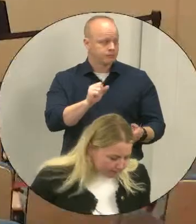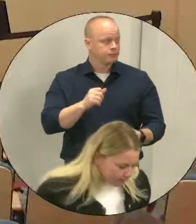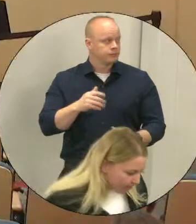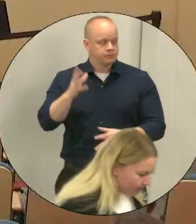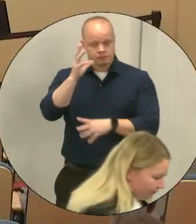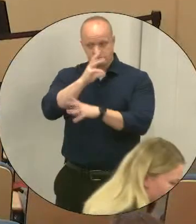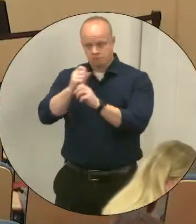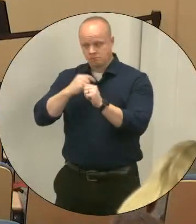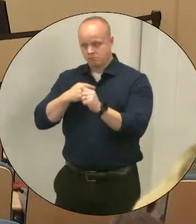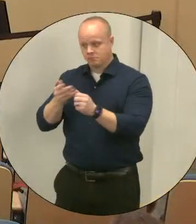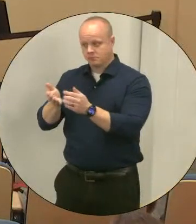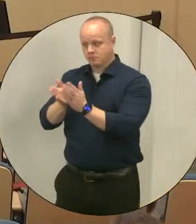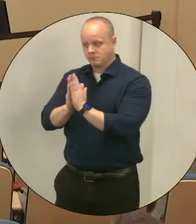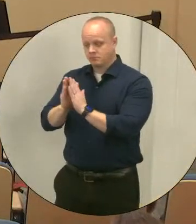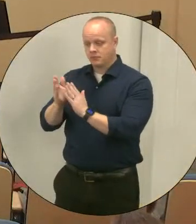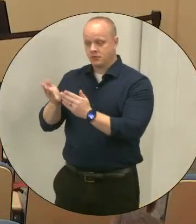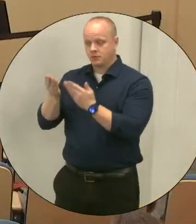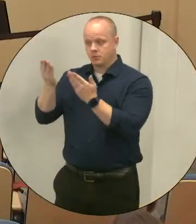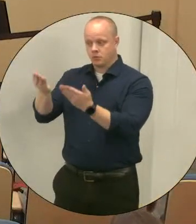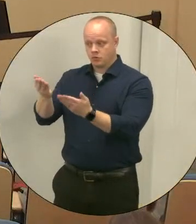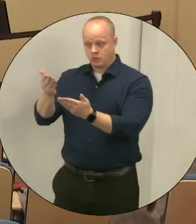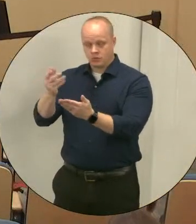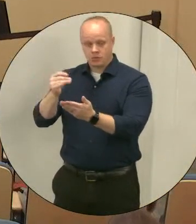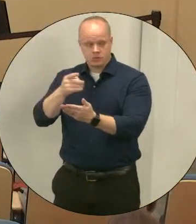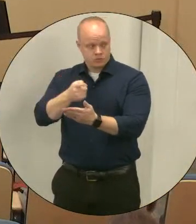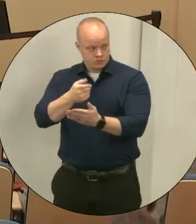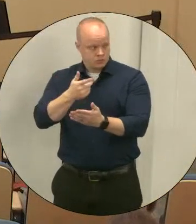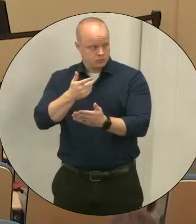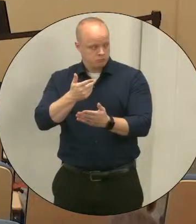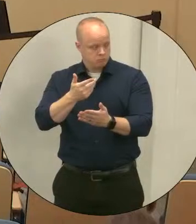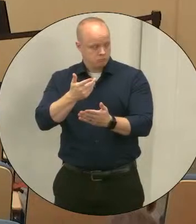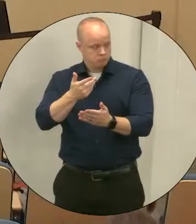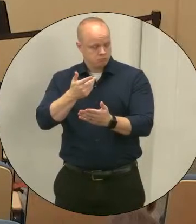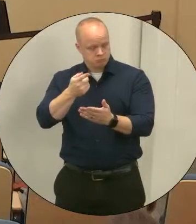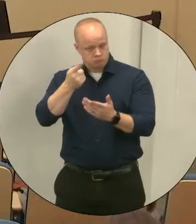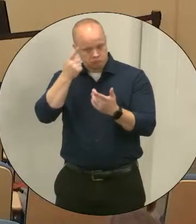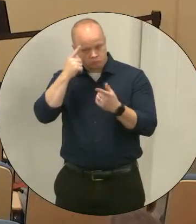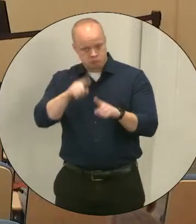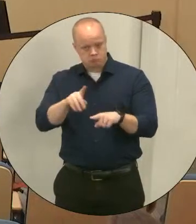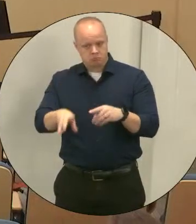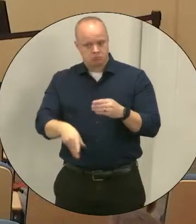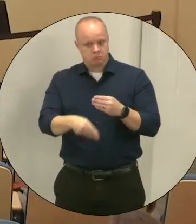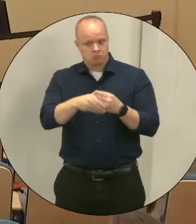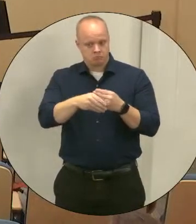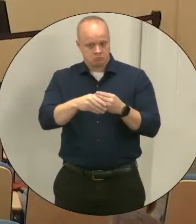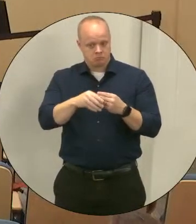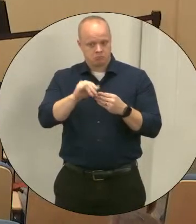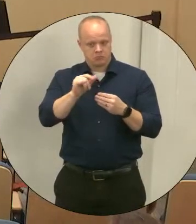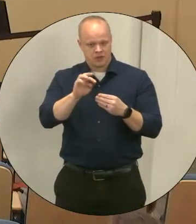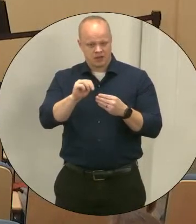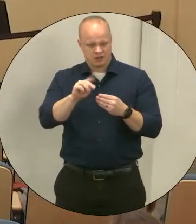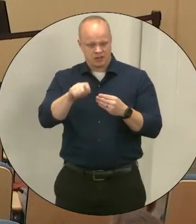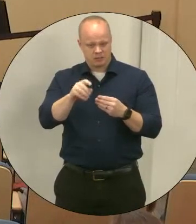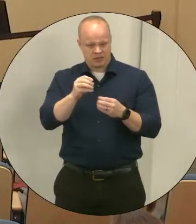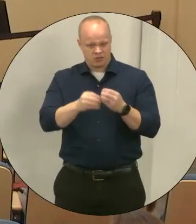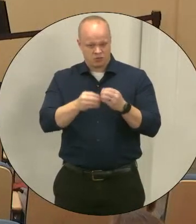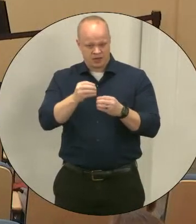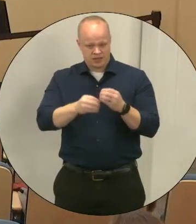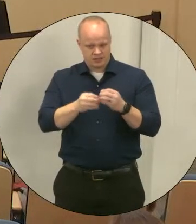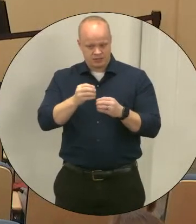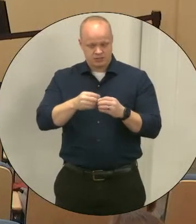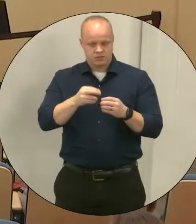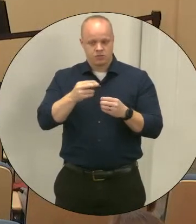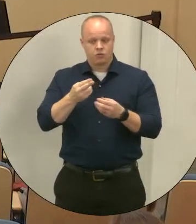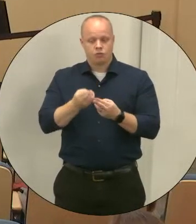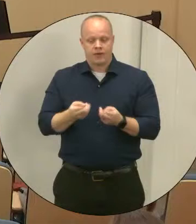like to ask the maker of the motion if she would be amenable to adding an item that needs to be corrected.